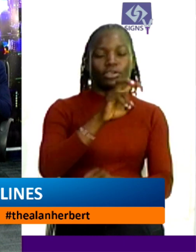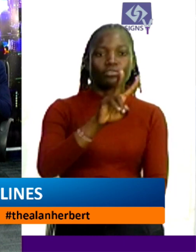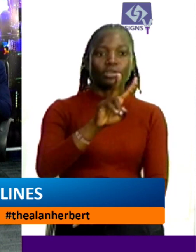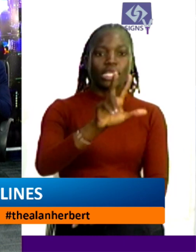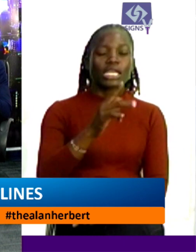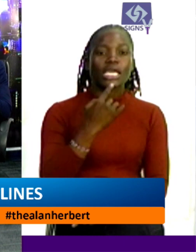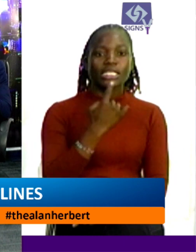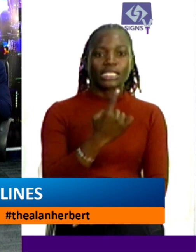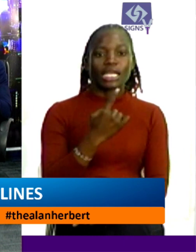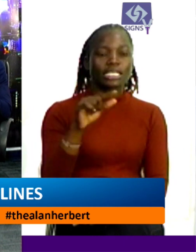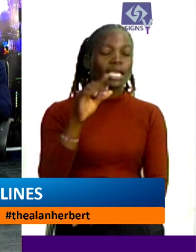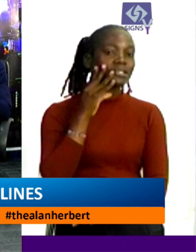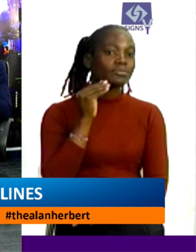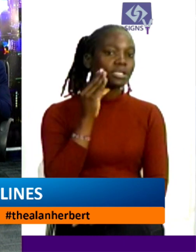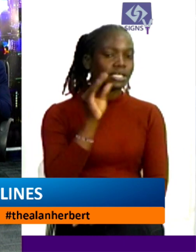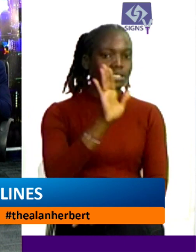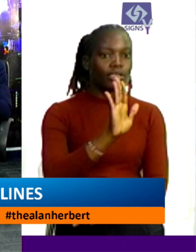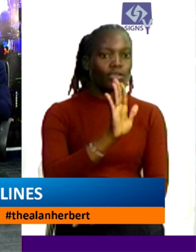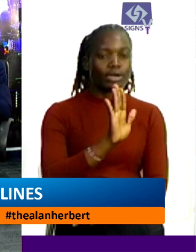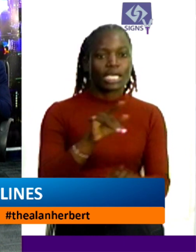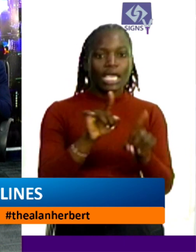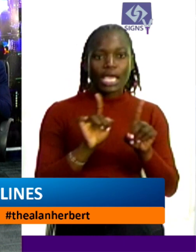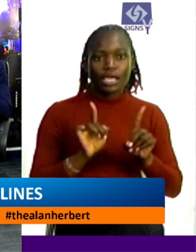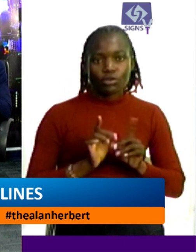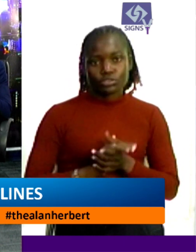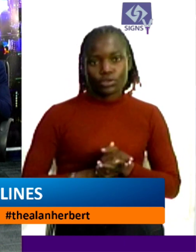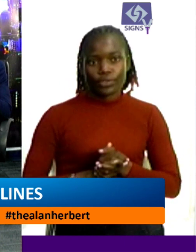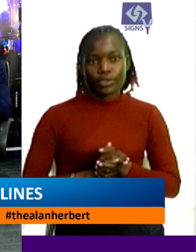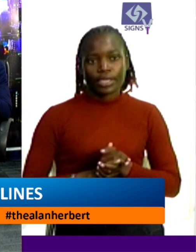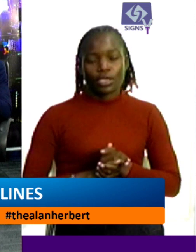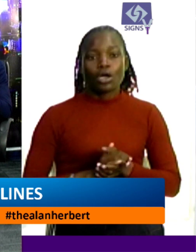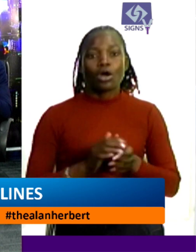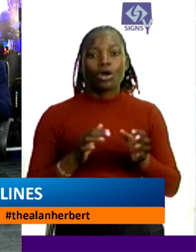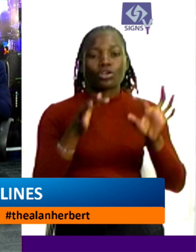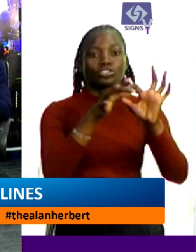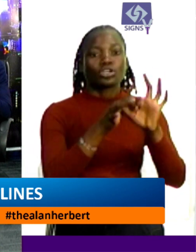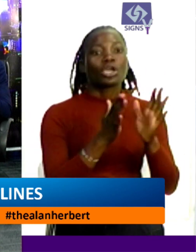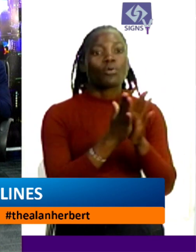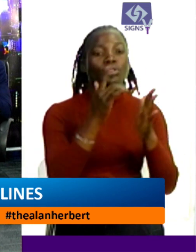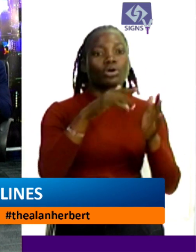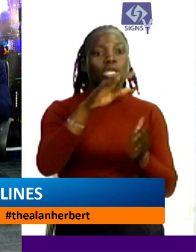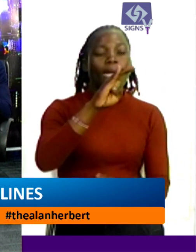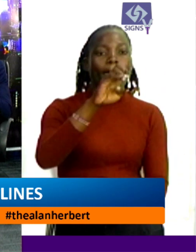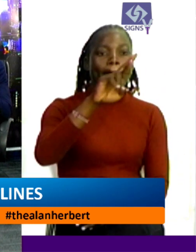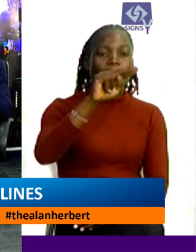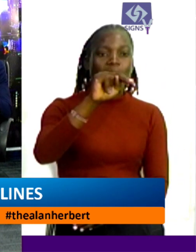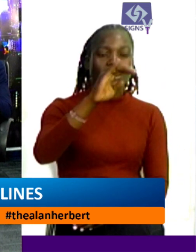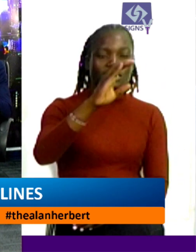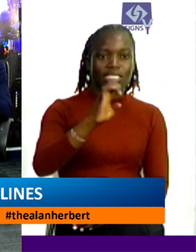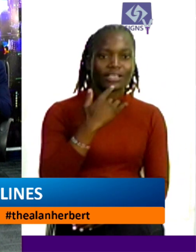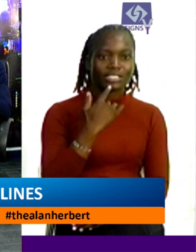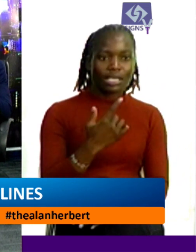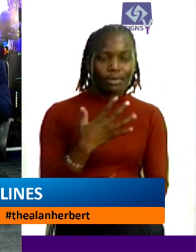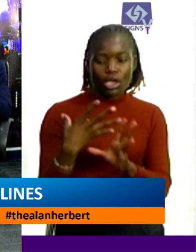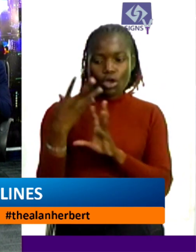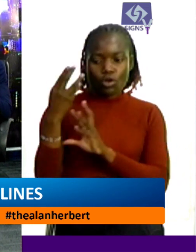your experiences, and also, of course, honing into what Bernice has just said, the outbound, the